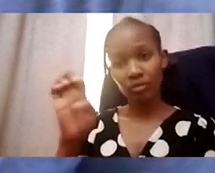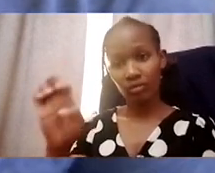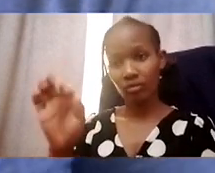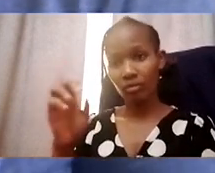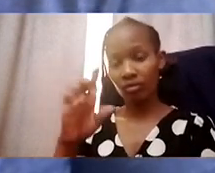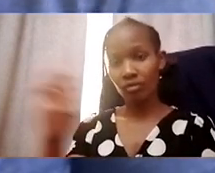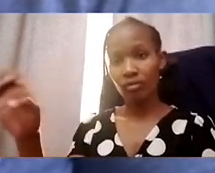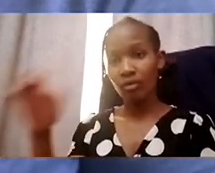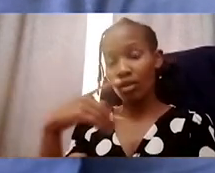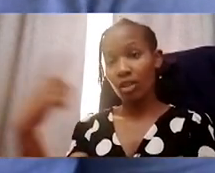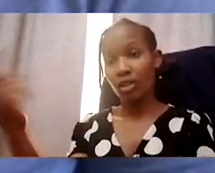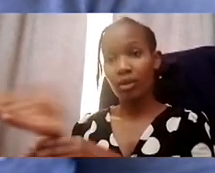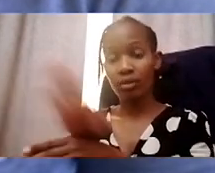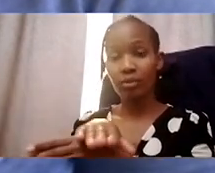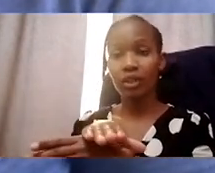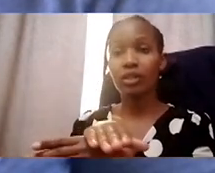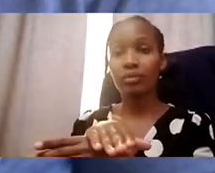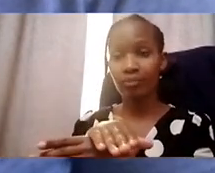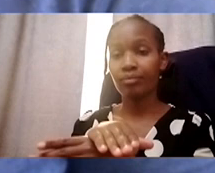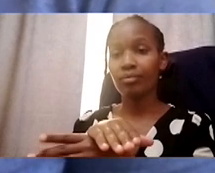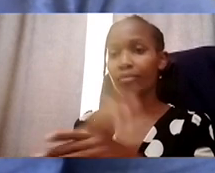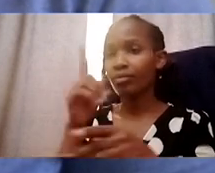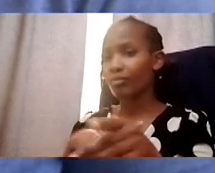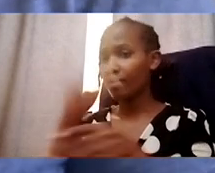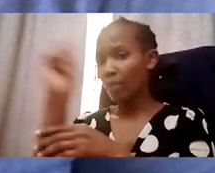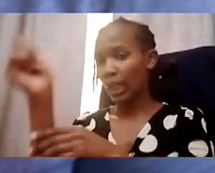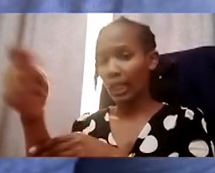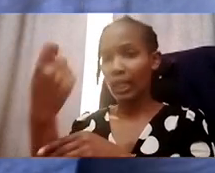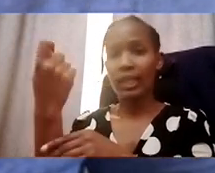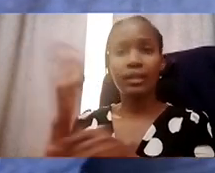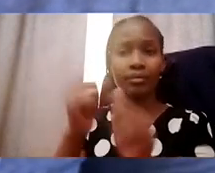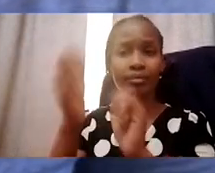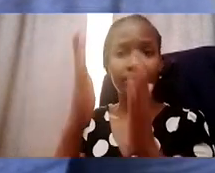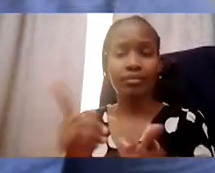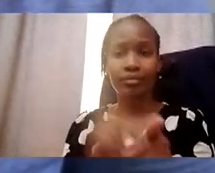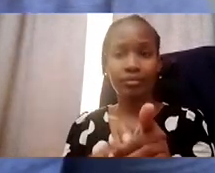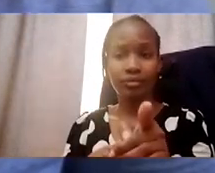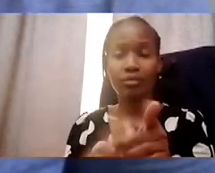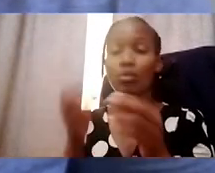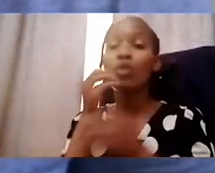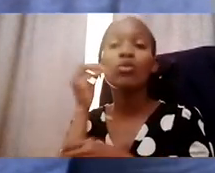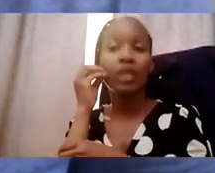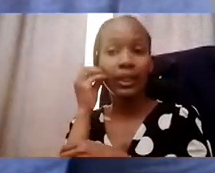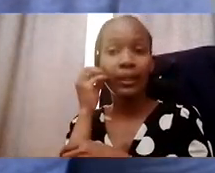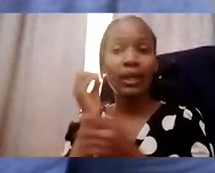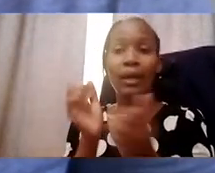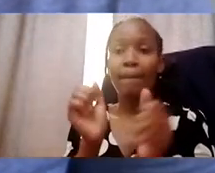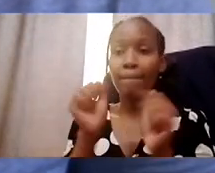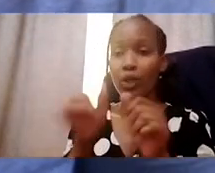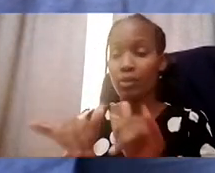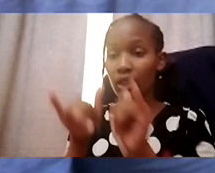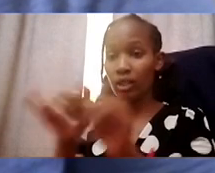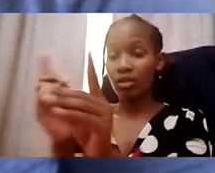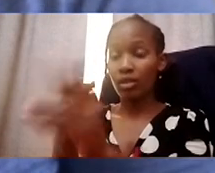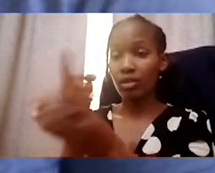back to Kakuma. While the Kenyan athletes, at least when they are at home, they can stay in different places, but it's high altitude,